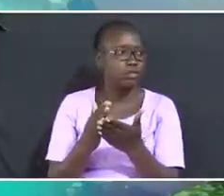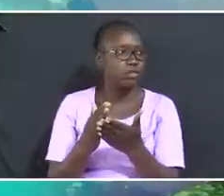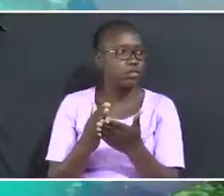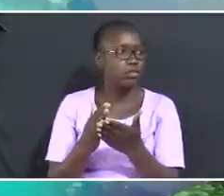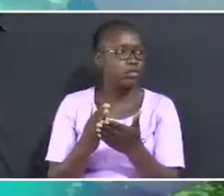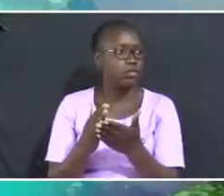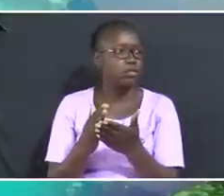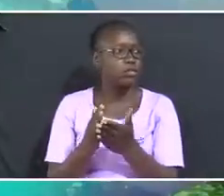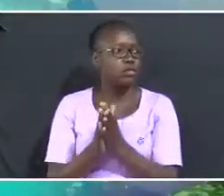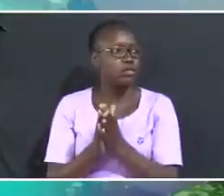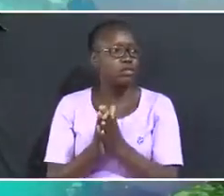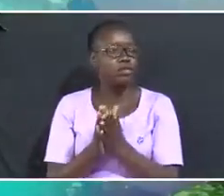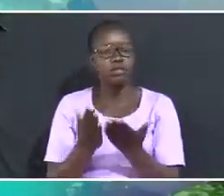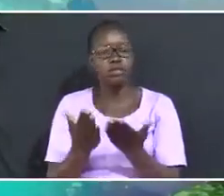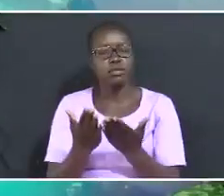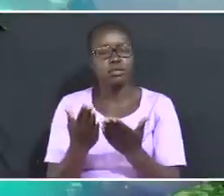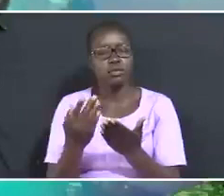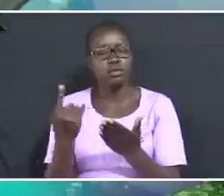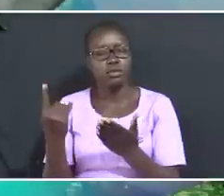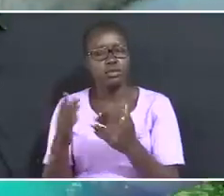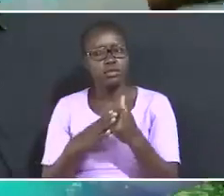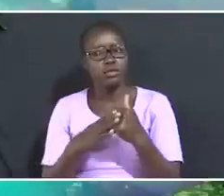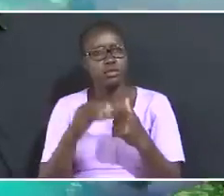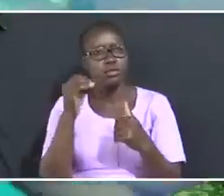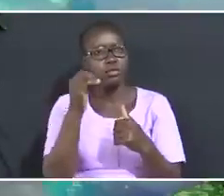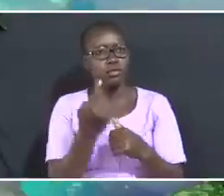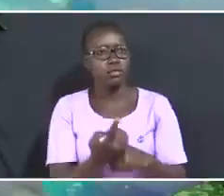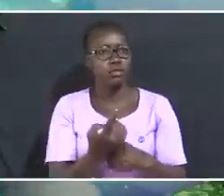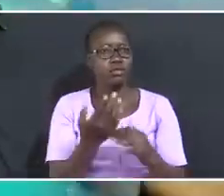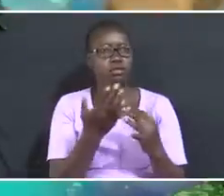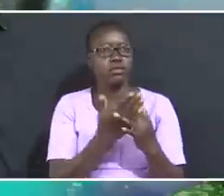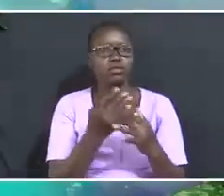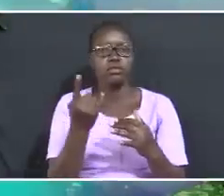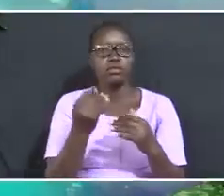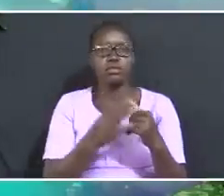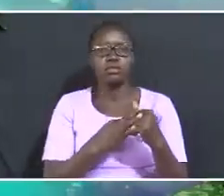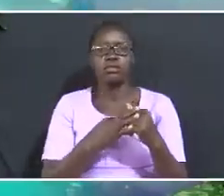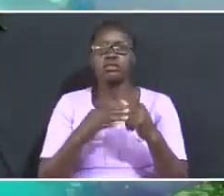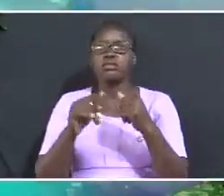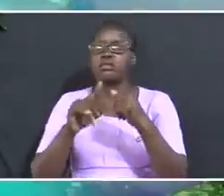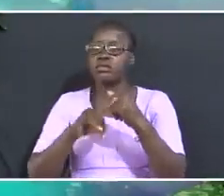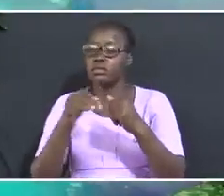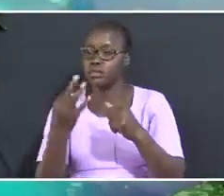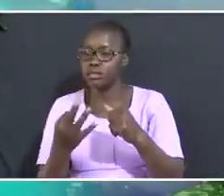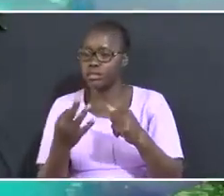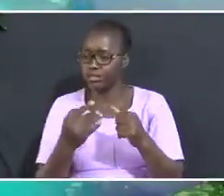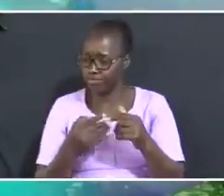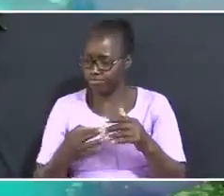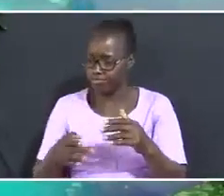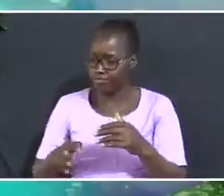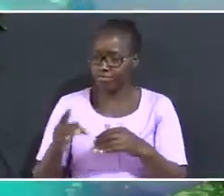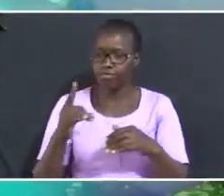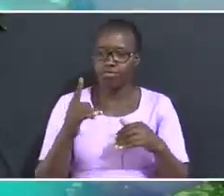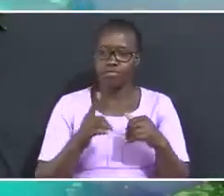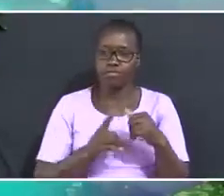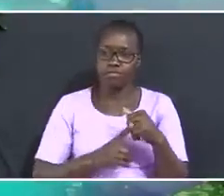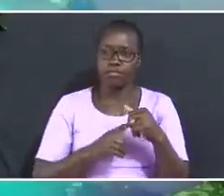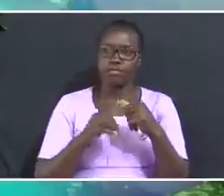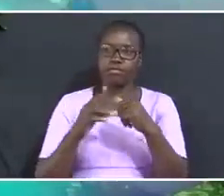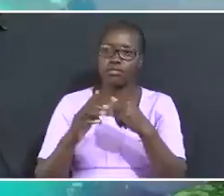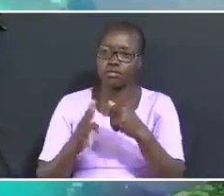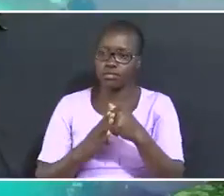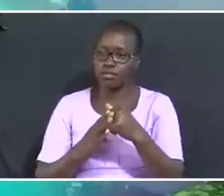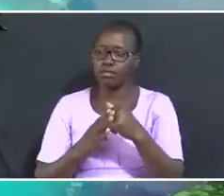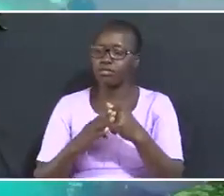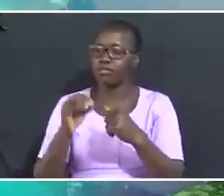to 1901. From between 1863 to 1901, there were no departments in